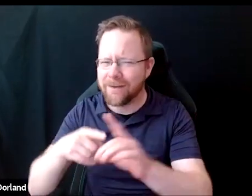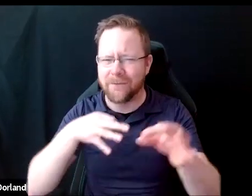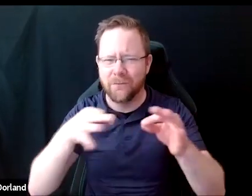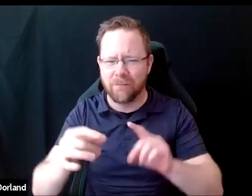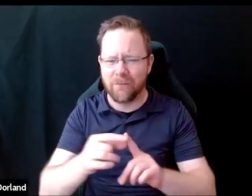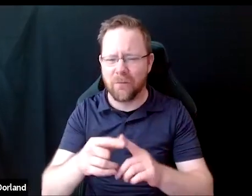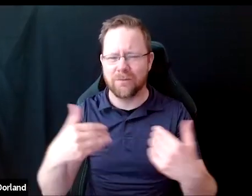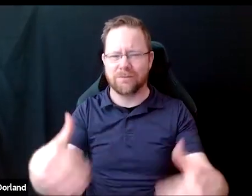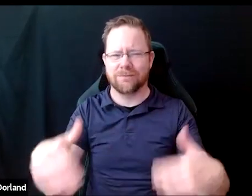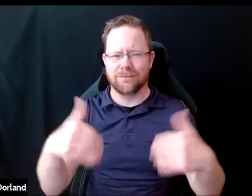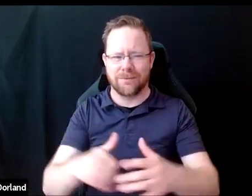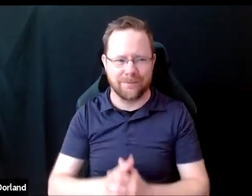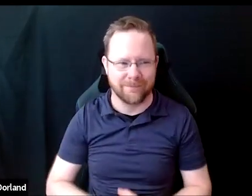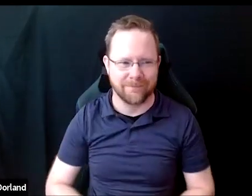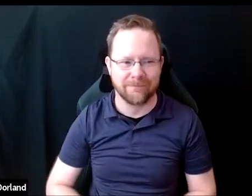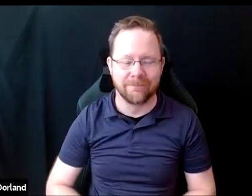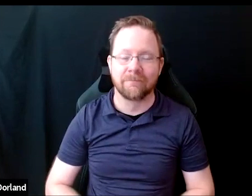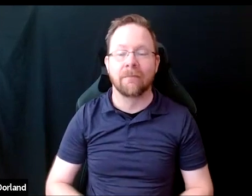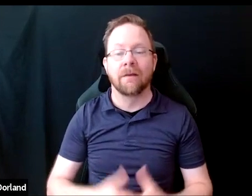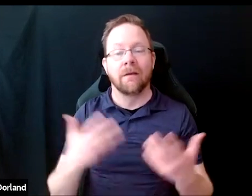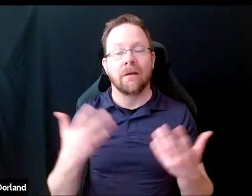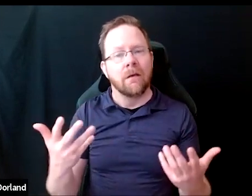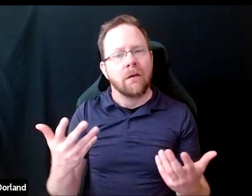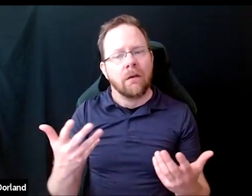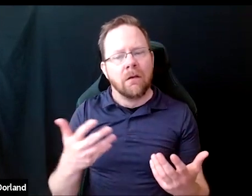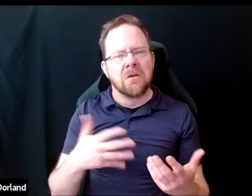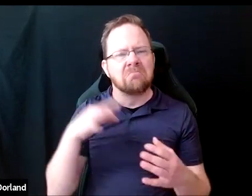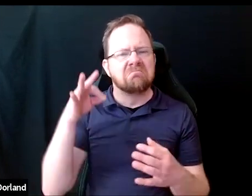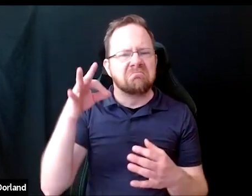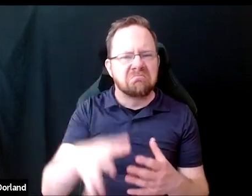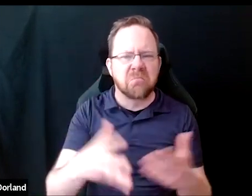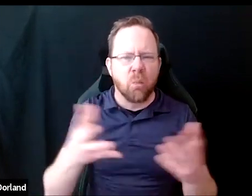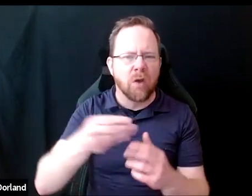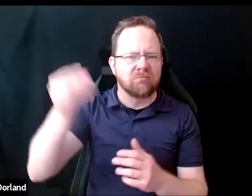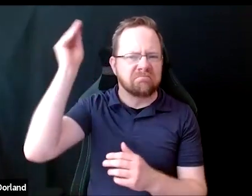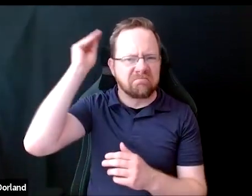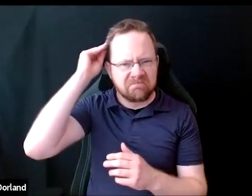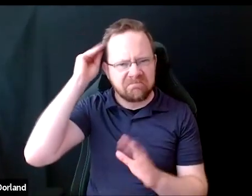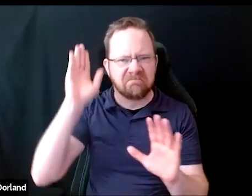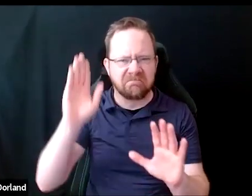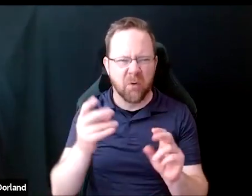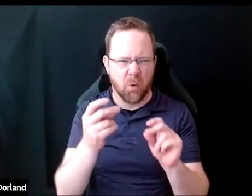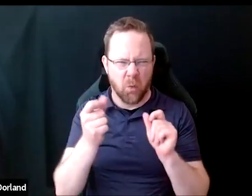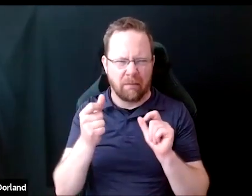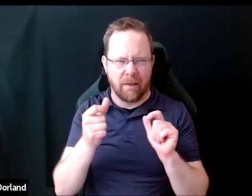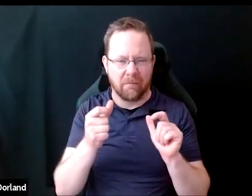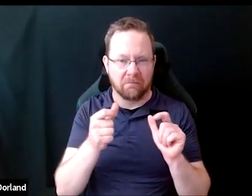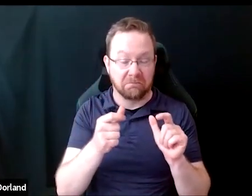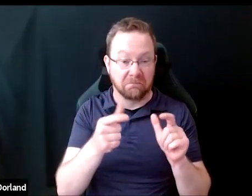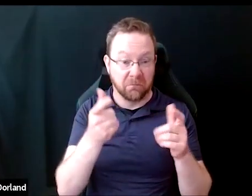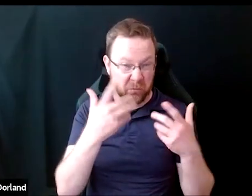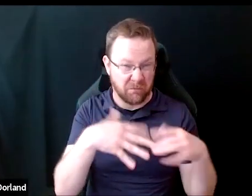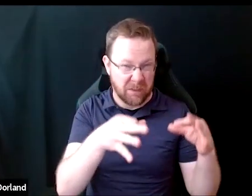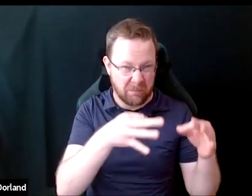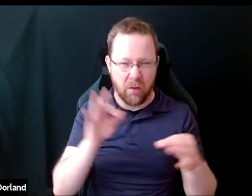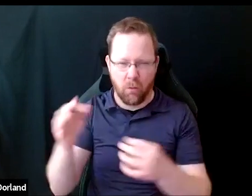descriptors. And so if I'm to leave you with some key takeaways really quickly before we get to the